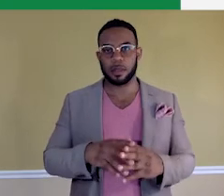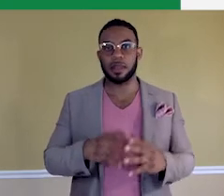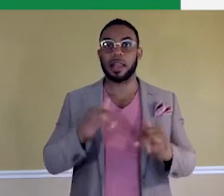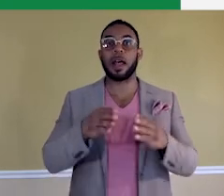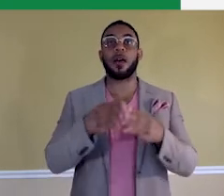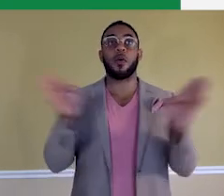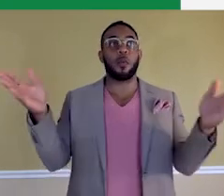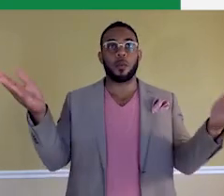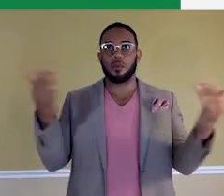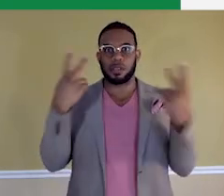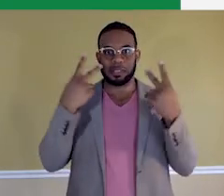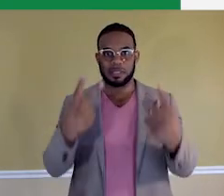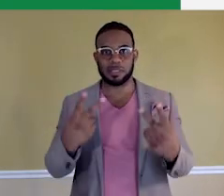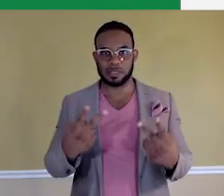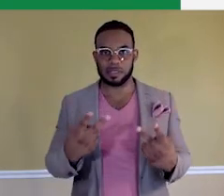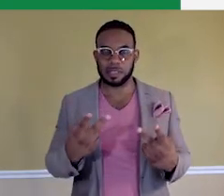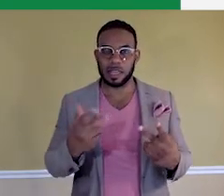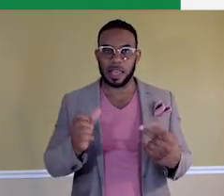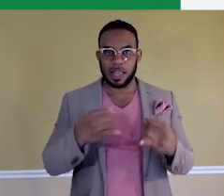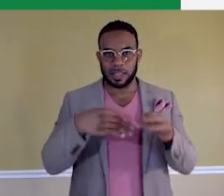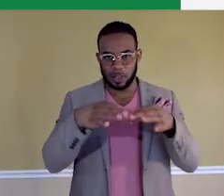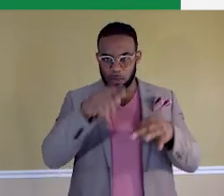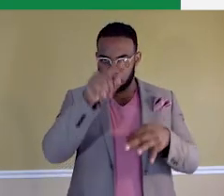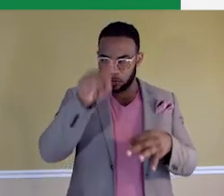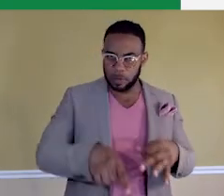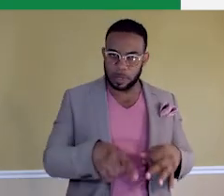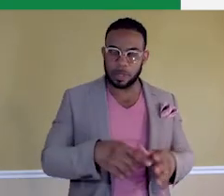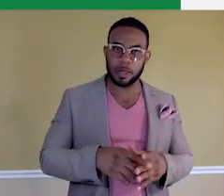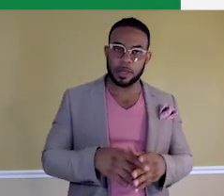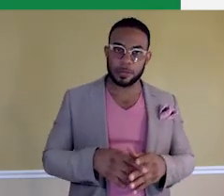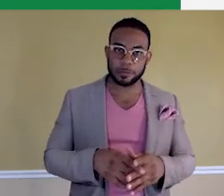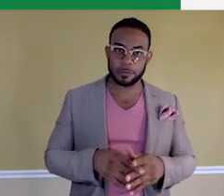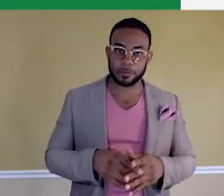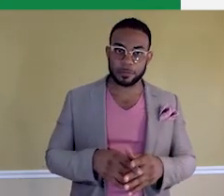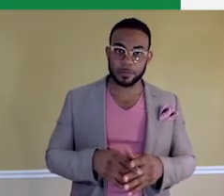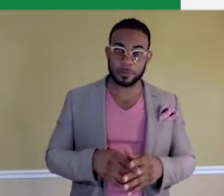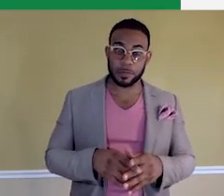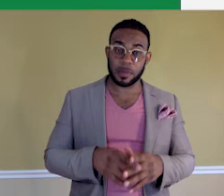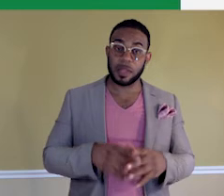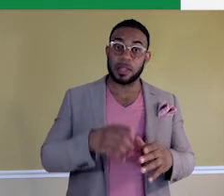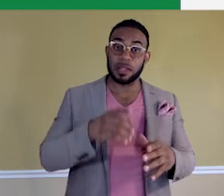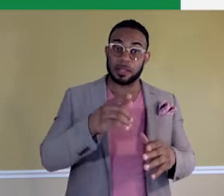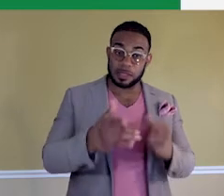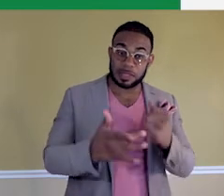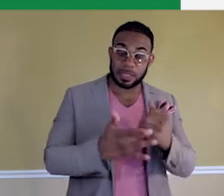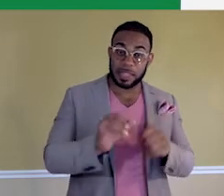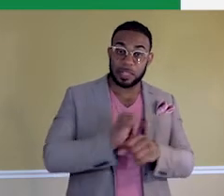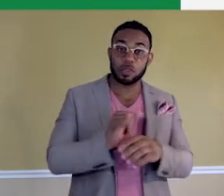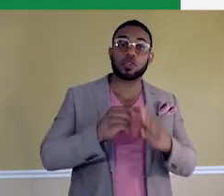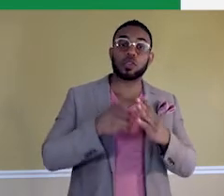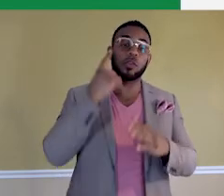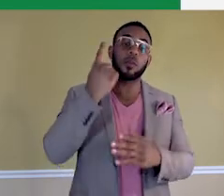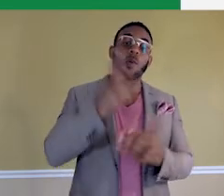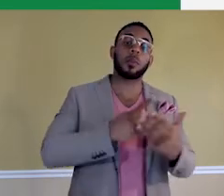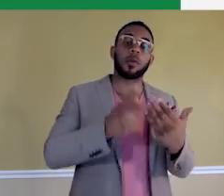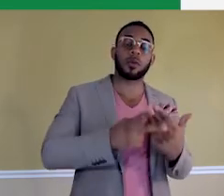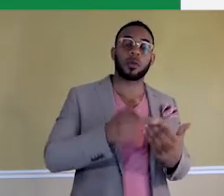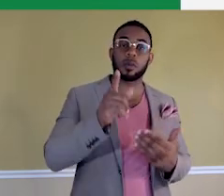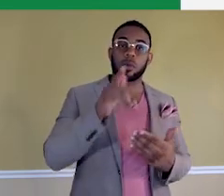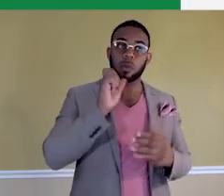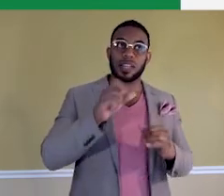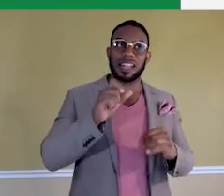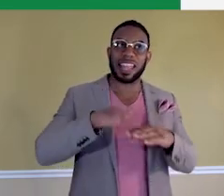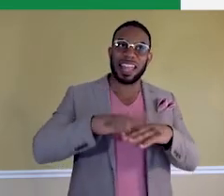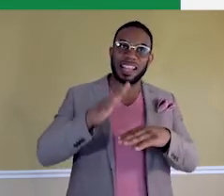the open. So as you can see, as I've outlined, the peculiarity of the tech industry shows that for one program, you would need at